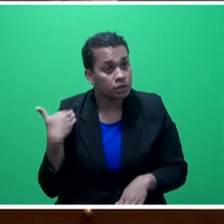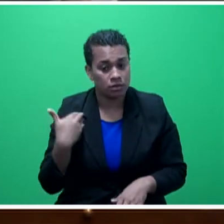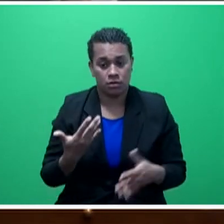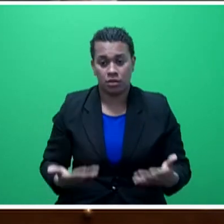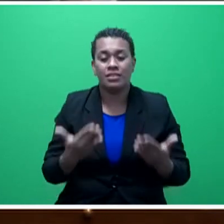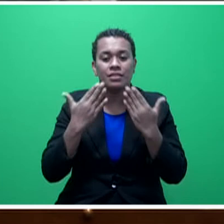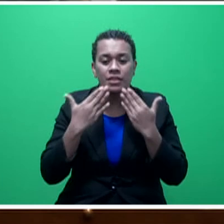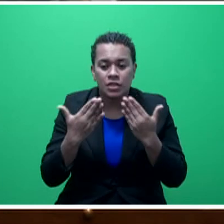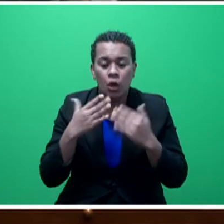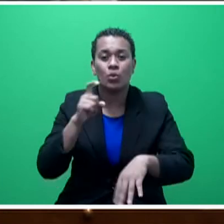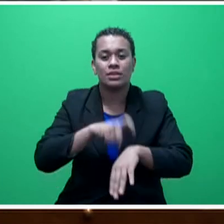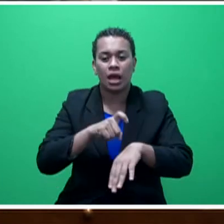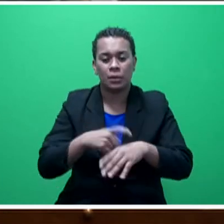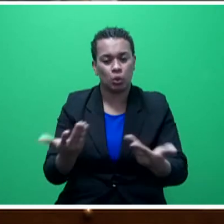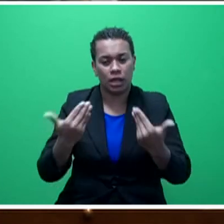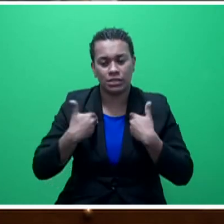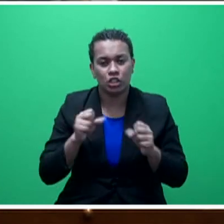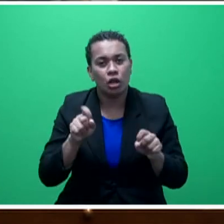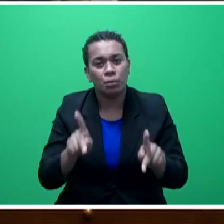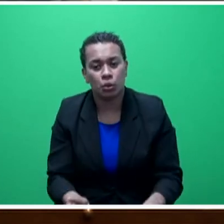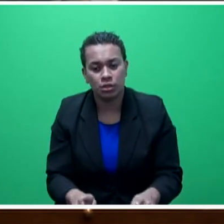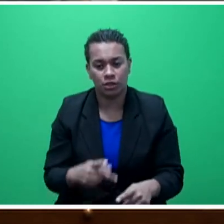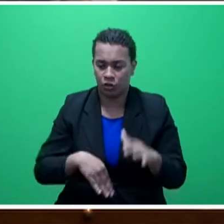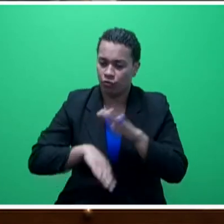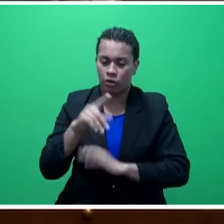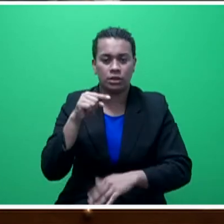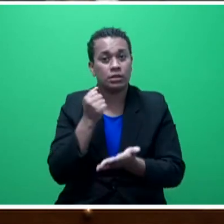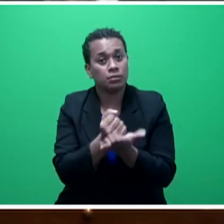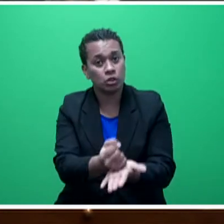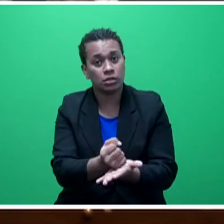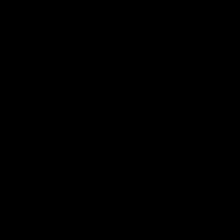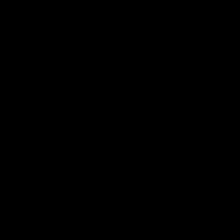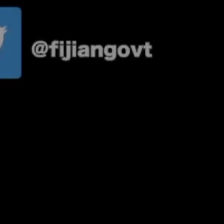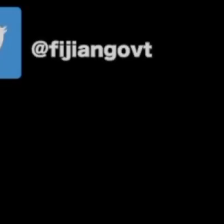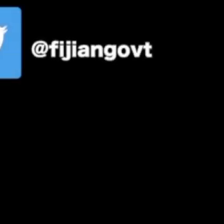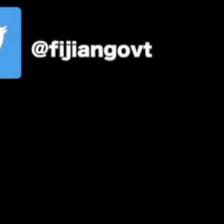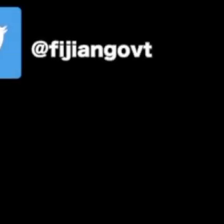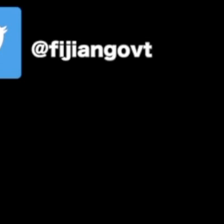Order. for giving me the time. Order. I fully support this budget. Thank Order. you. Vinaka Bakalevu.